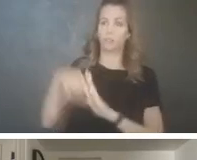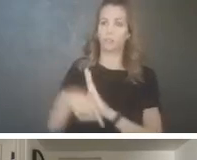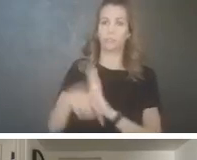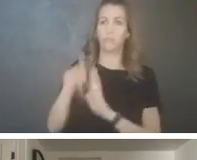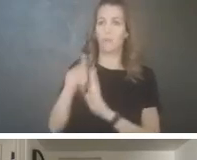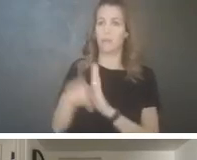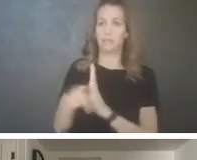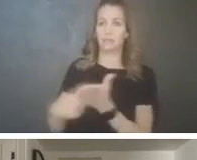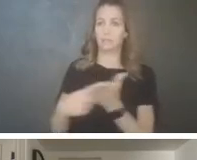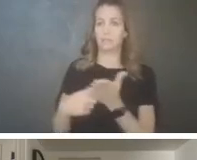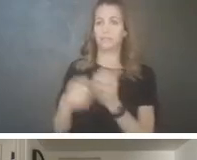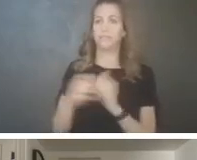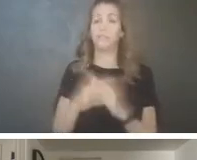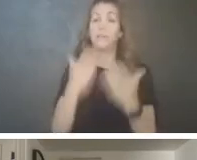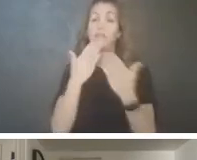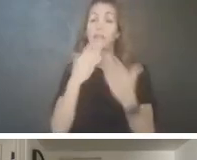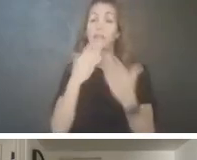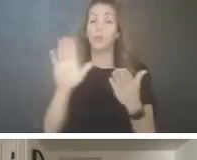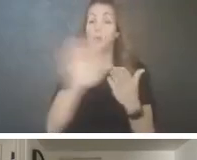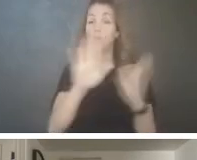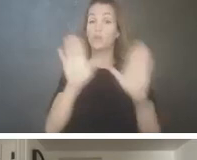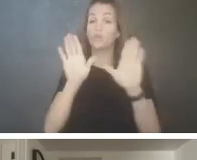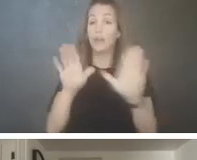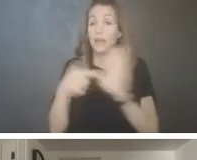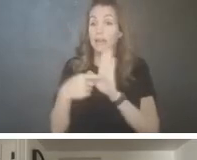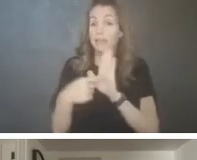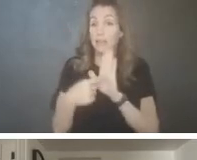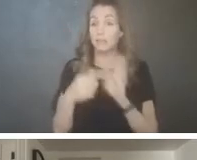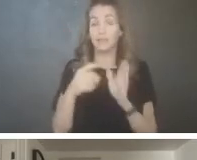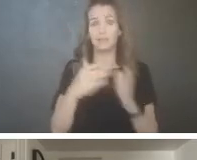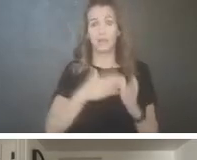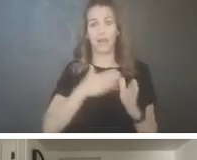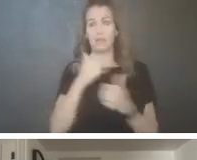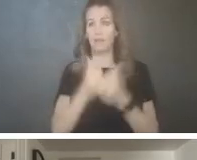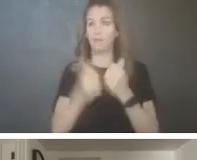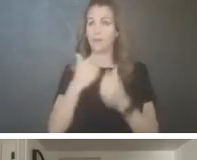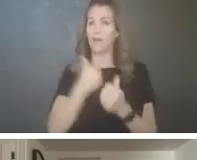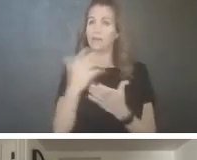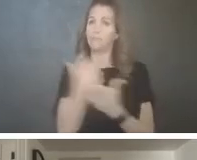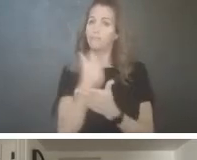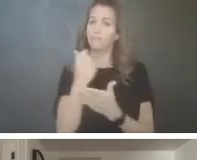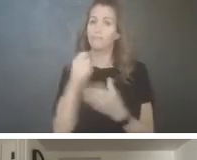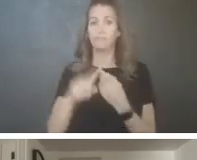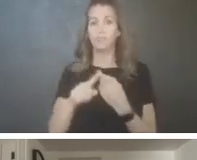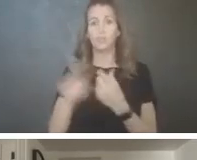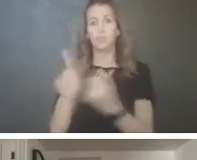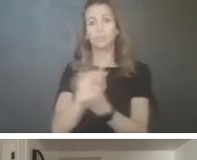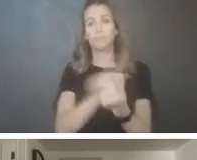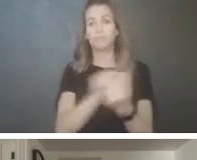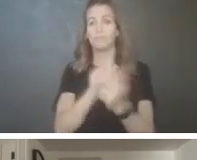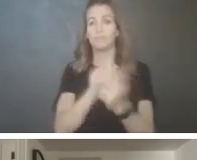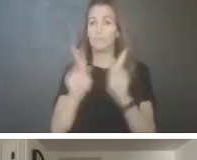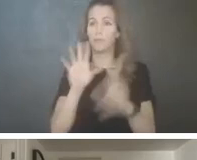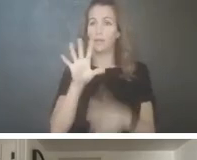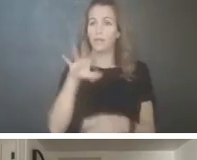Well, thank you for those great examples. I'm so glad everyone got a chance to get to know some of the people involved in the conference on